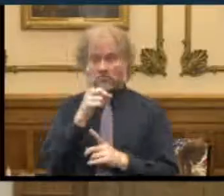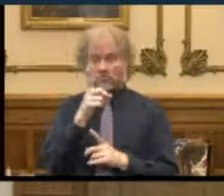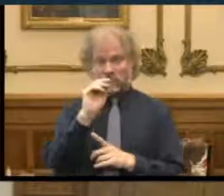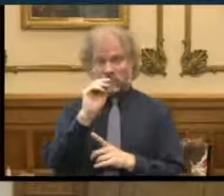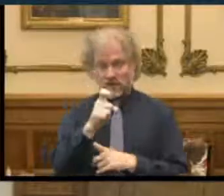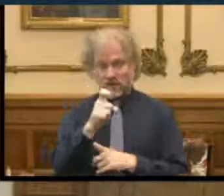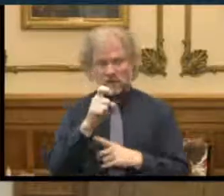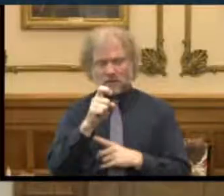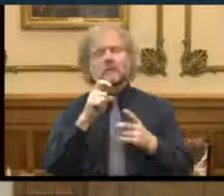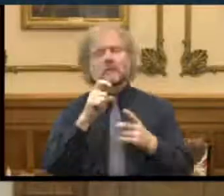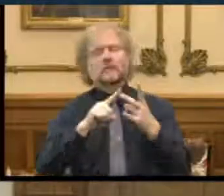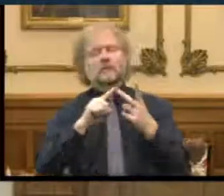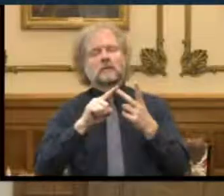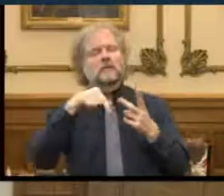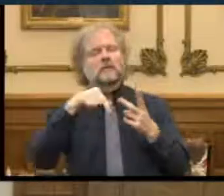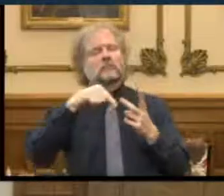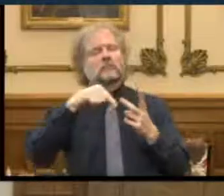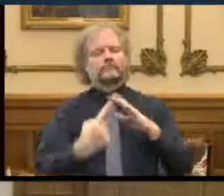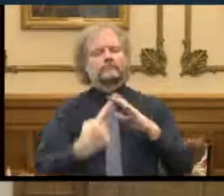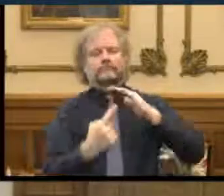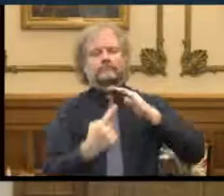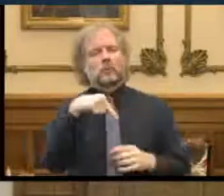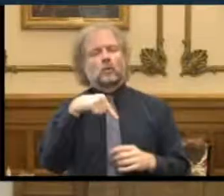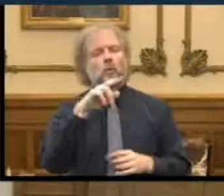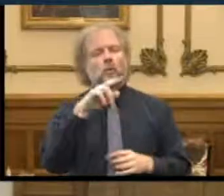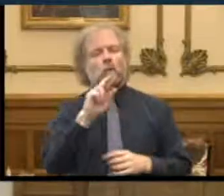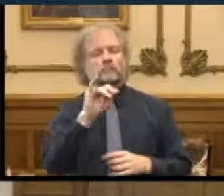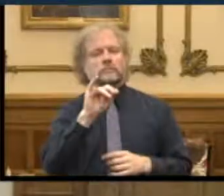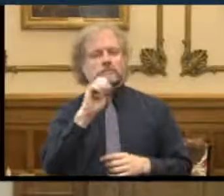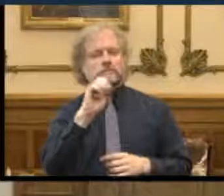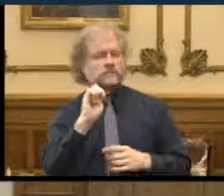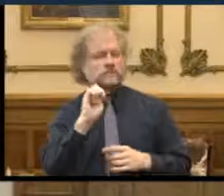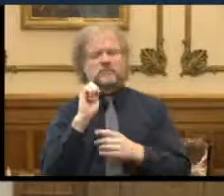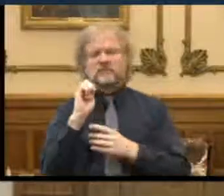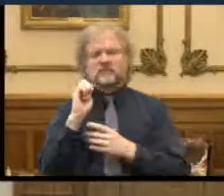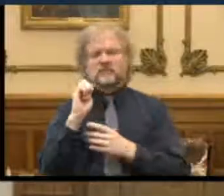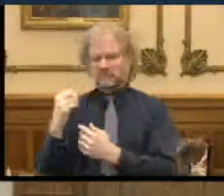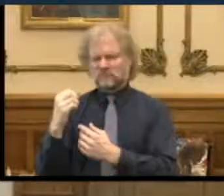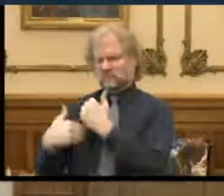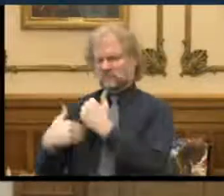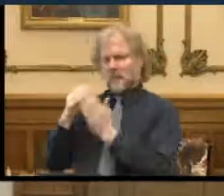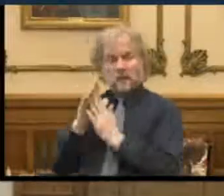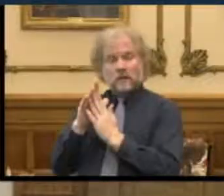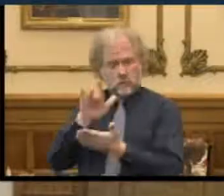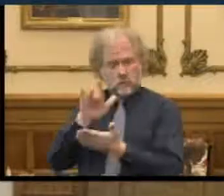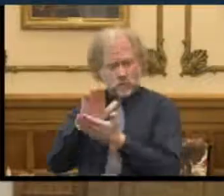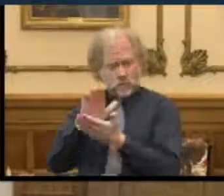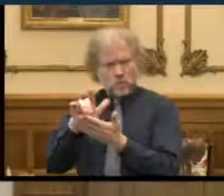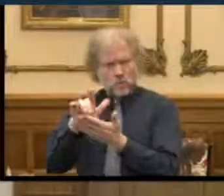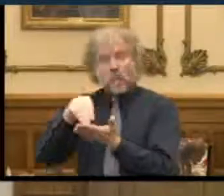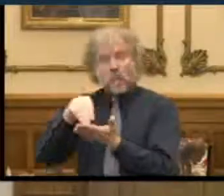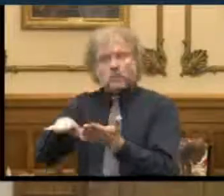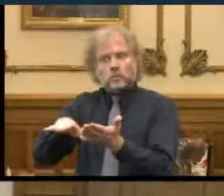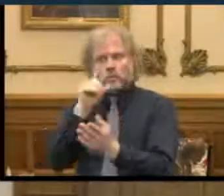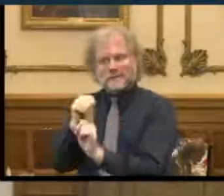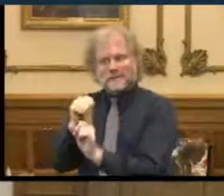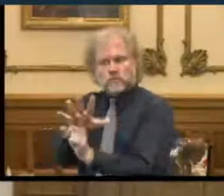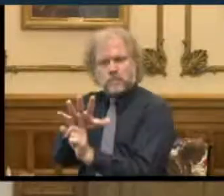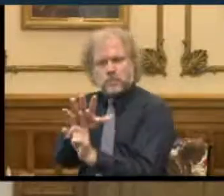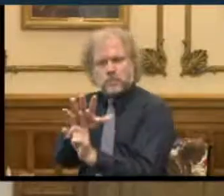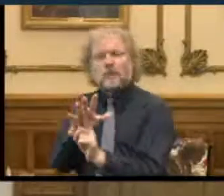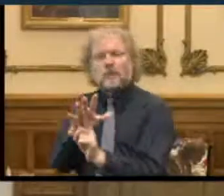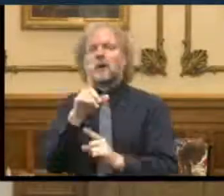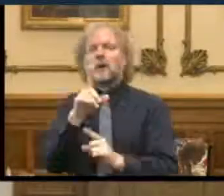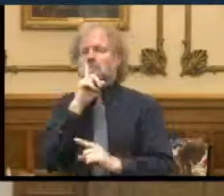question about quarantines. We're running into some questions about schools with students who are exposed, not students who